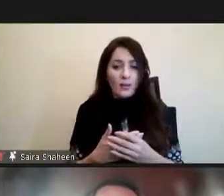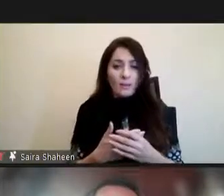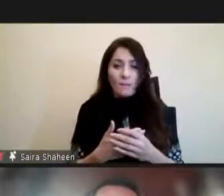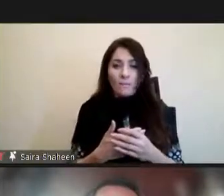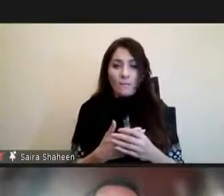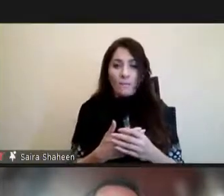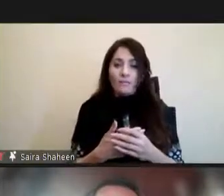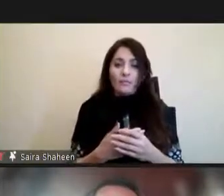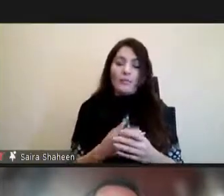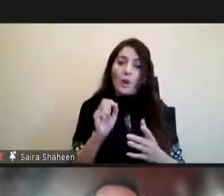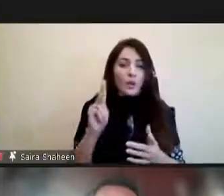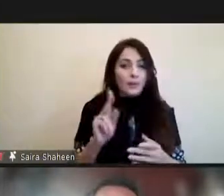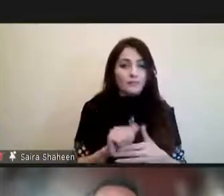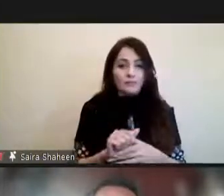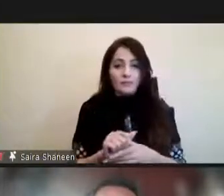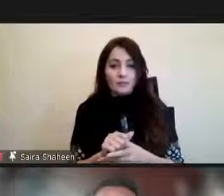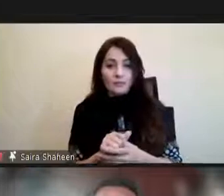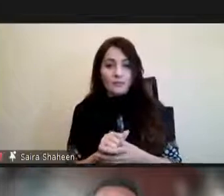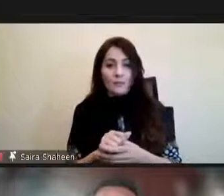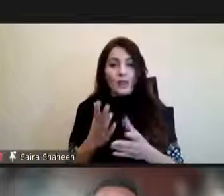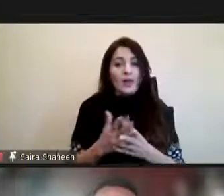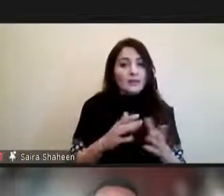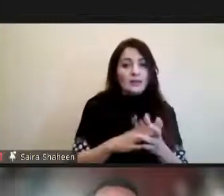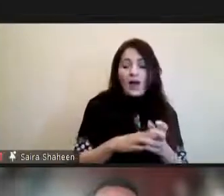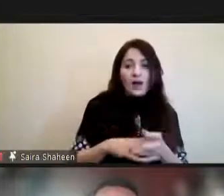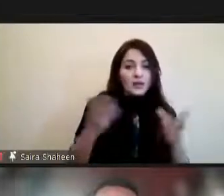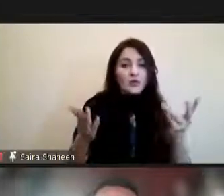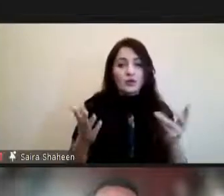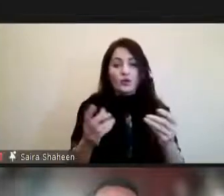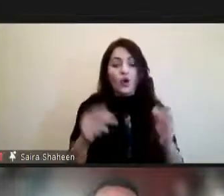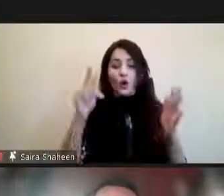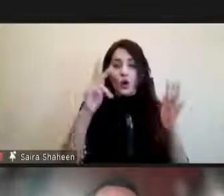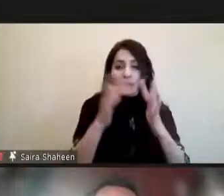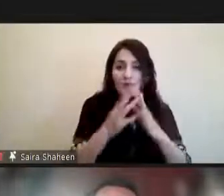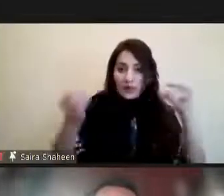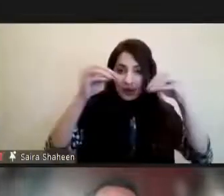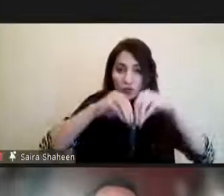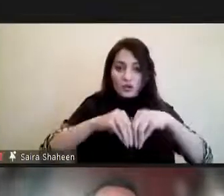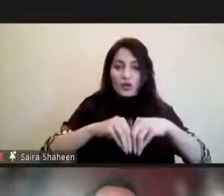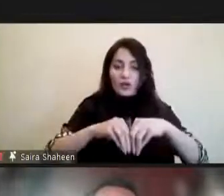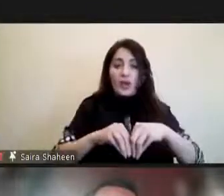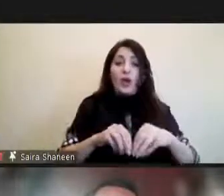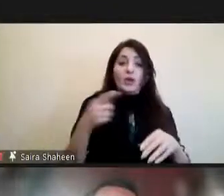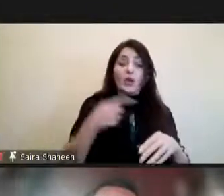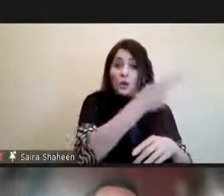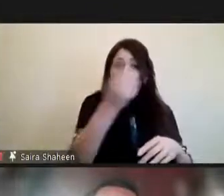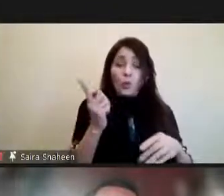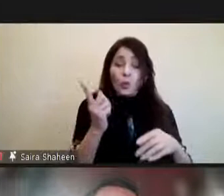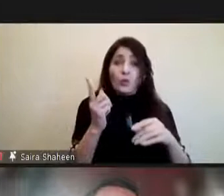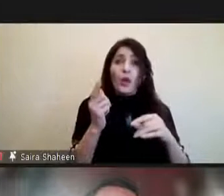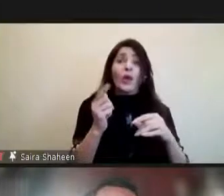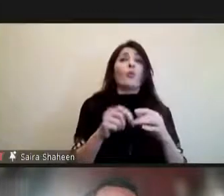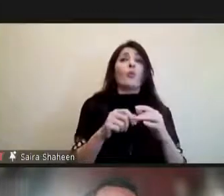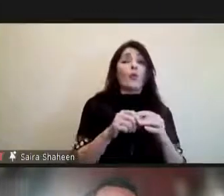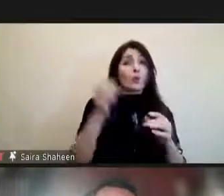okay, so an important indicator for us of digital inclusion is whether people are aware of mobile internet.